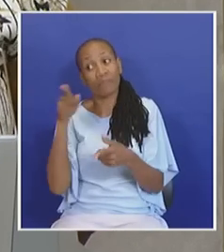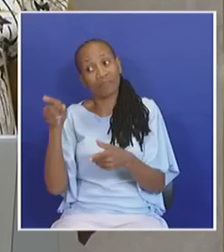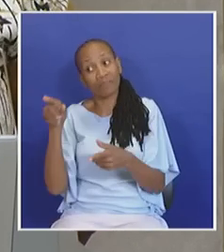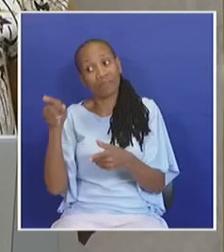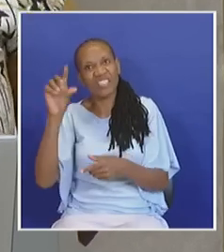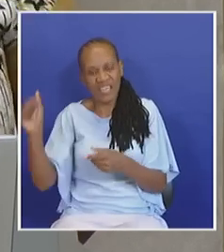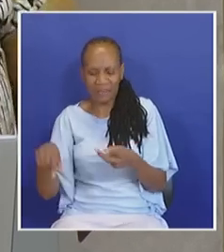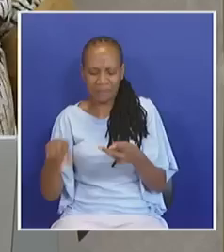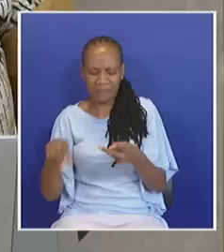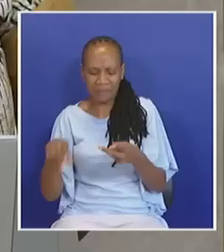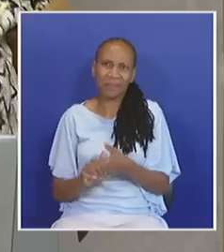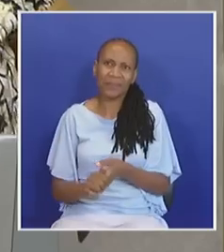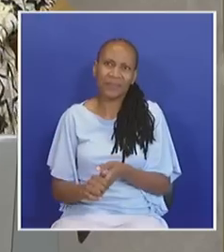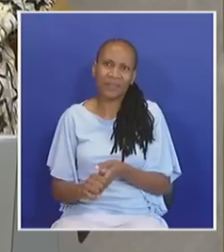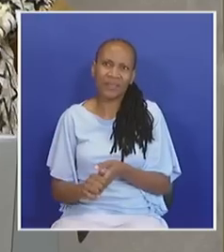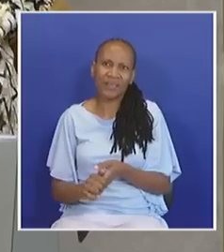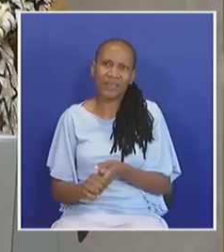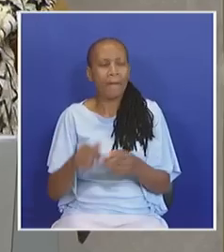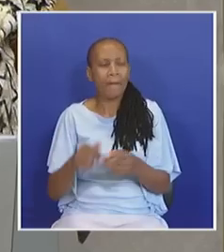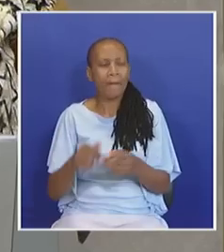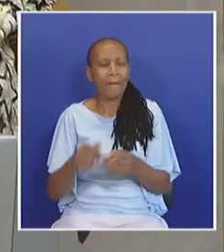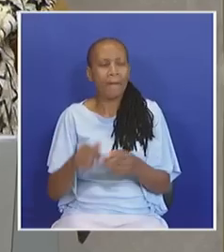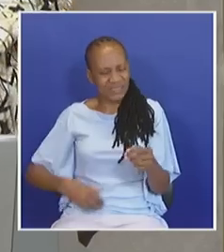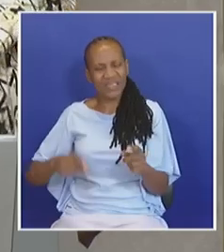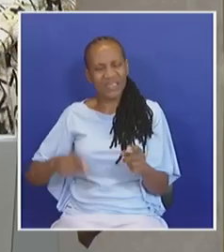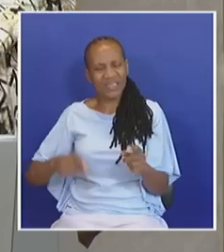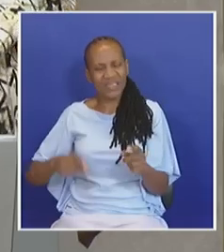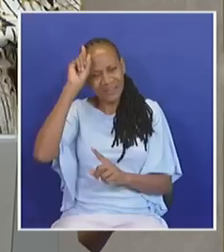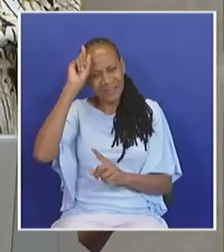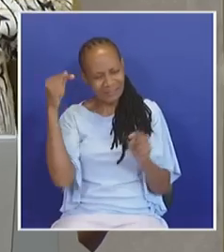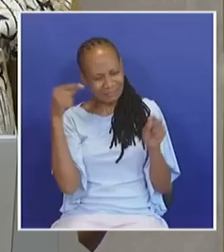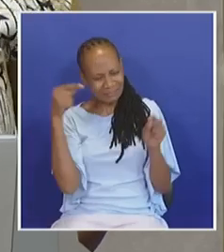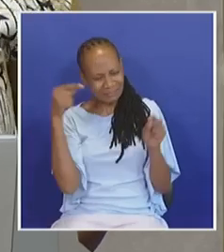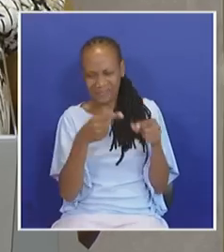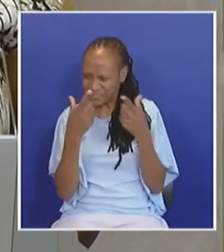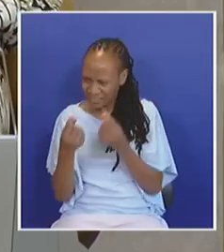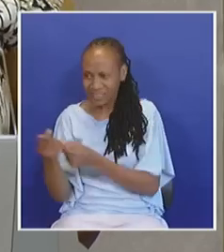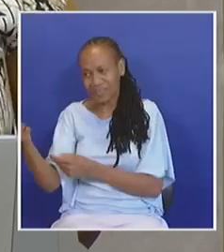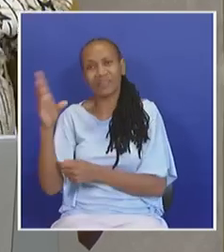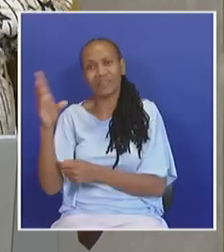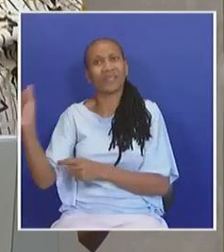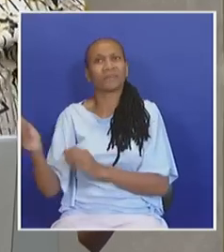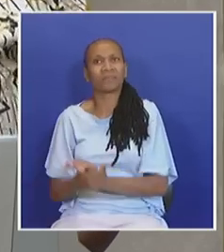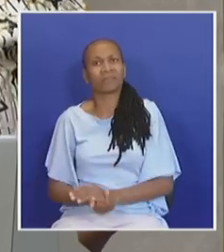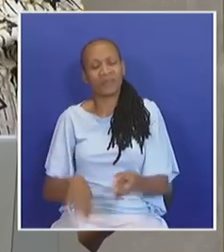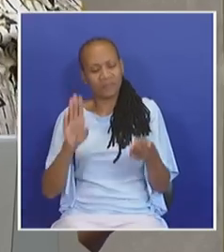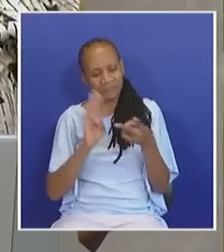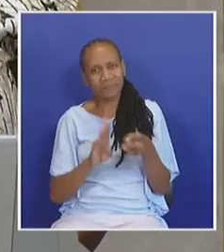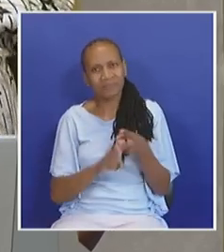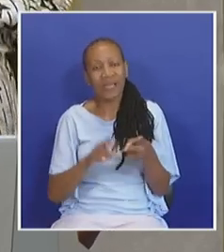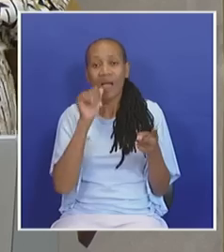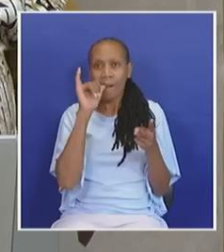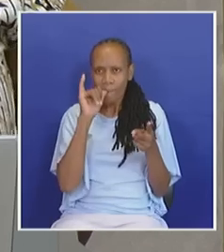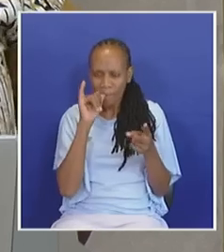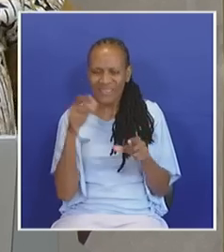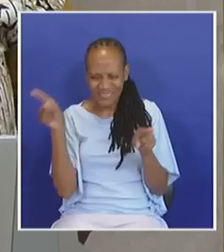were criticizing President Mandela, as well as President Thabo